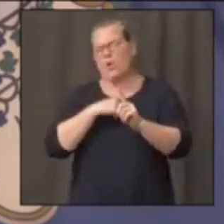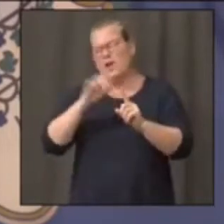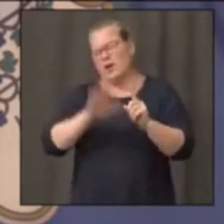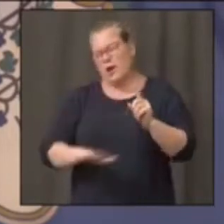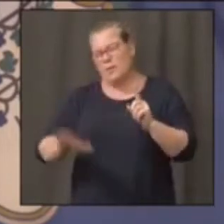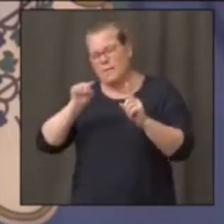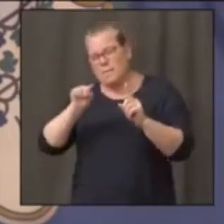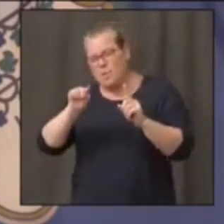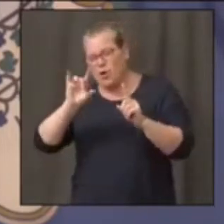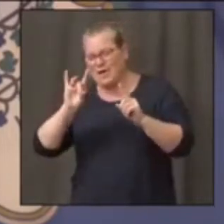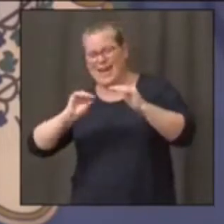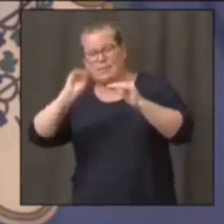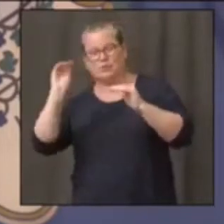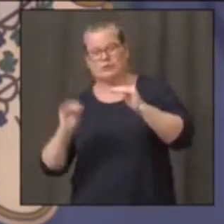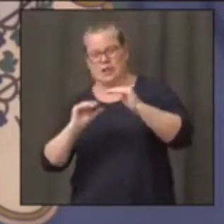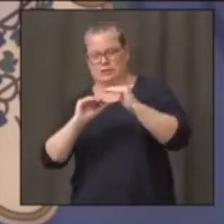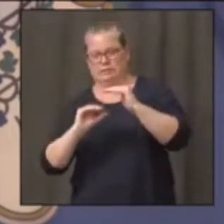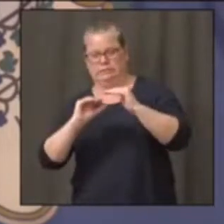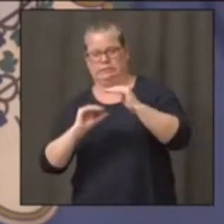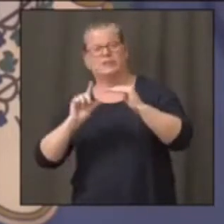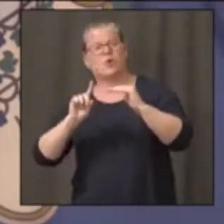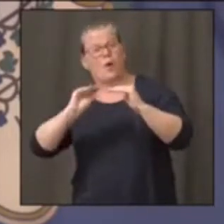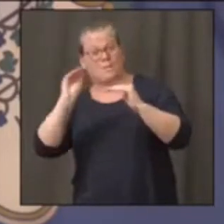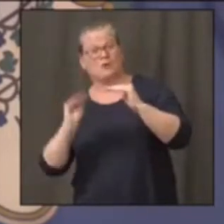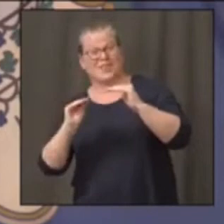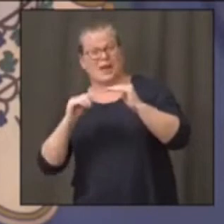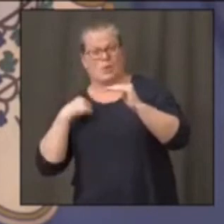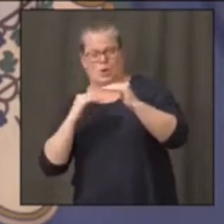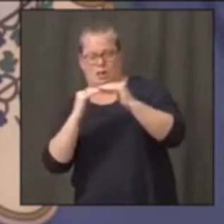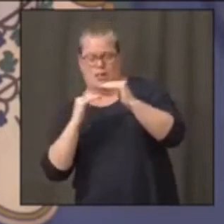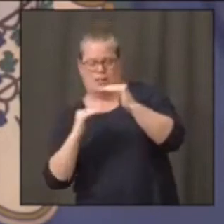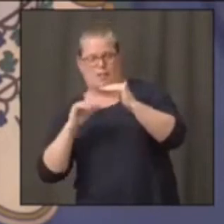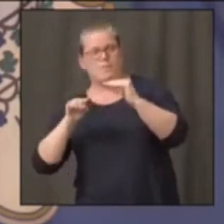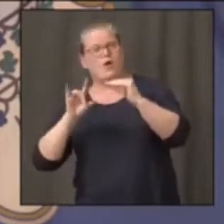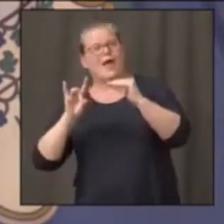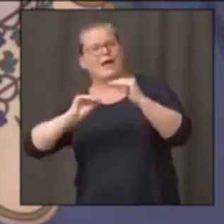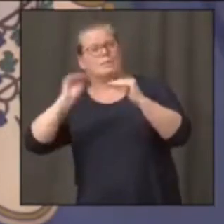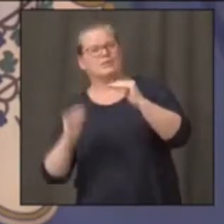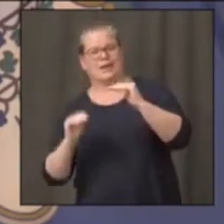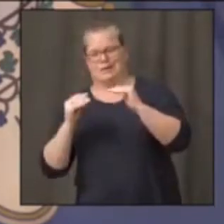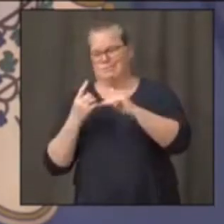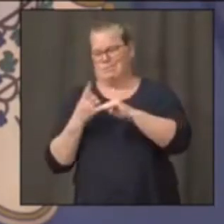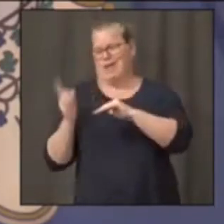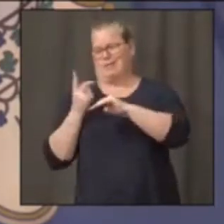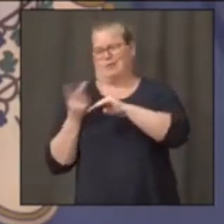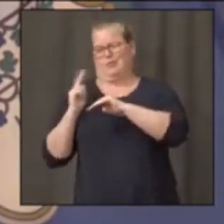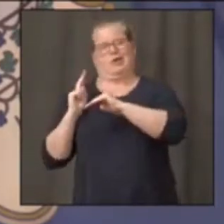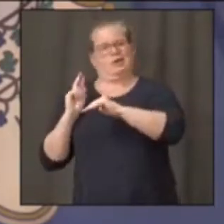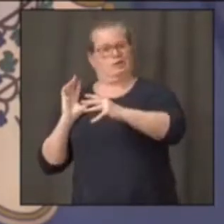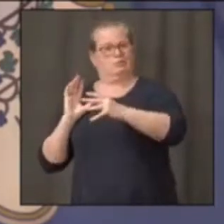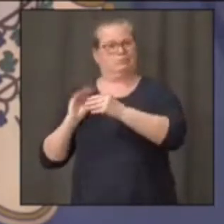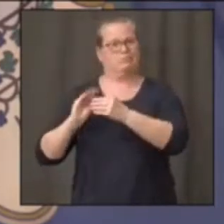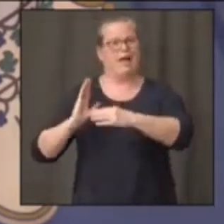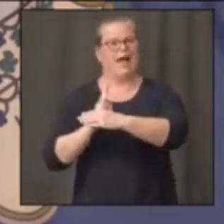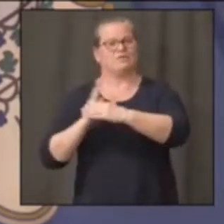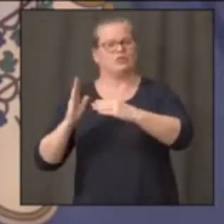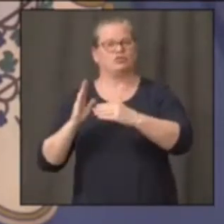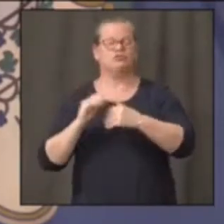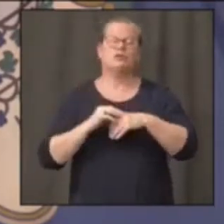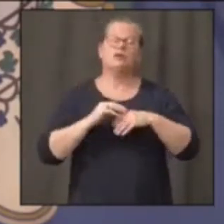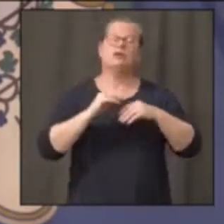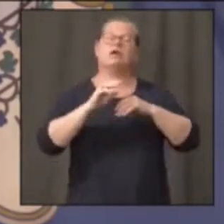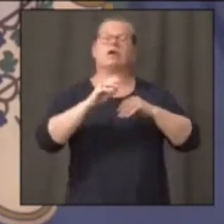tells me, over the last week or two. The average across the country is 9%, more than 9 times